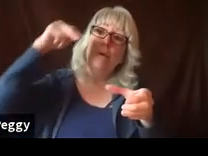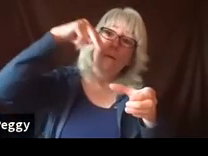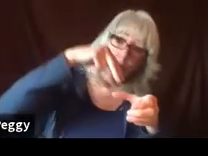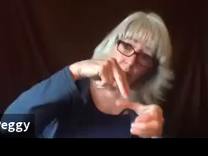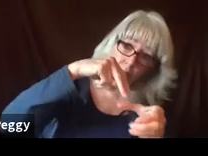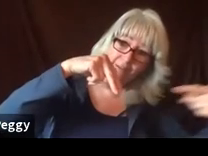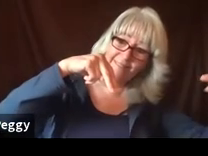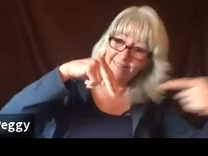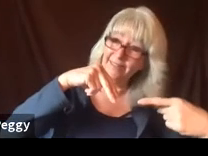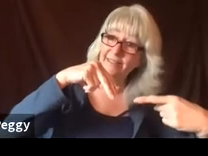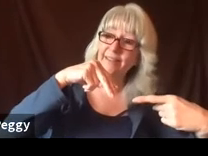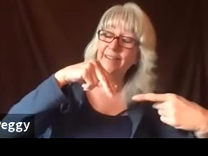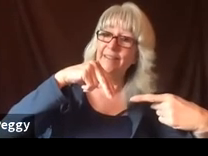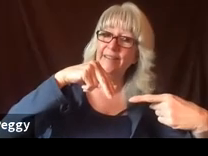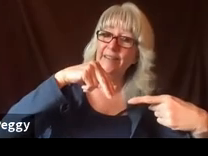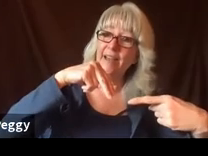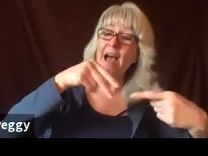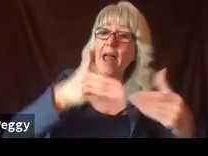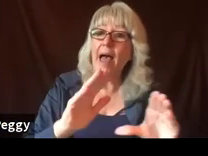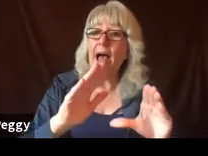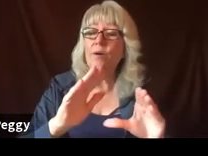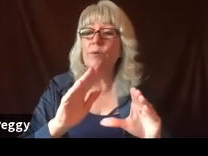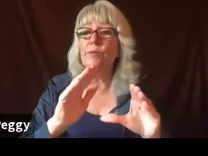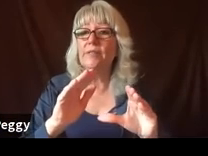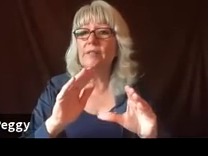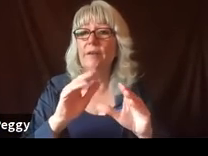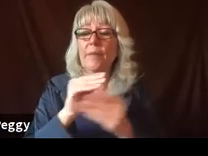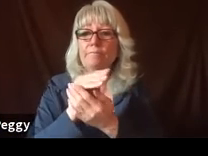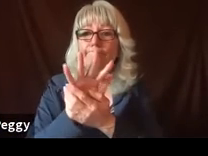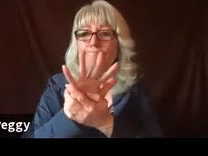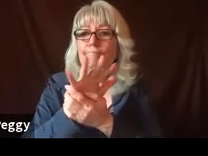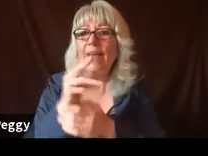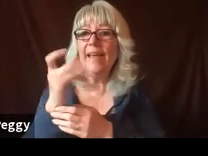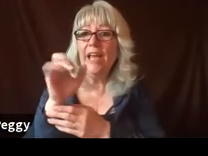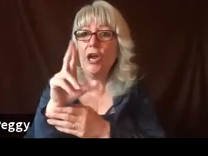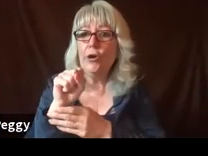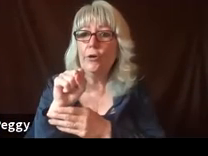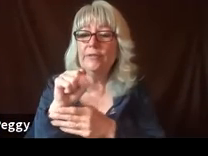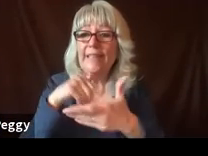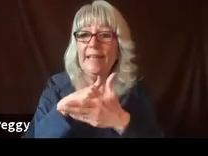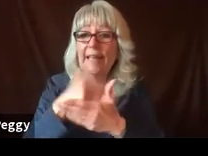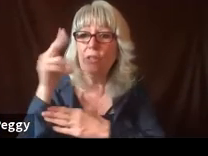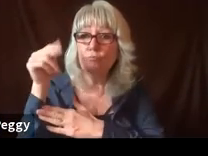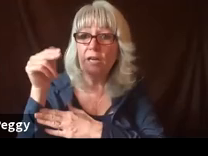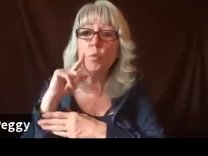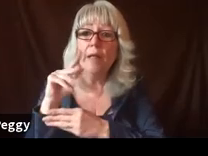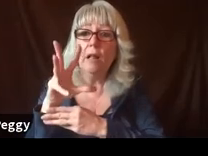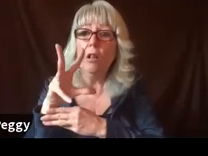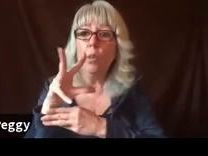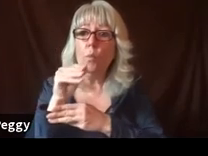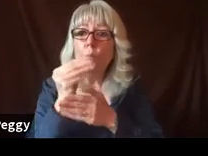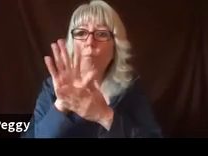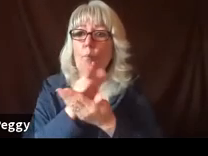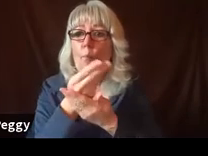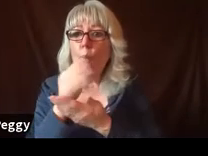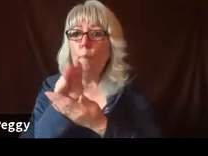let all of the hairs in the paintbrush work together. okay? And so you want to